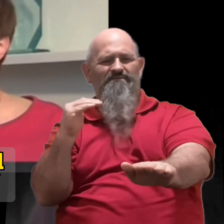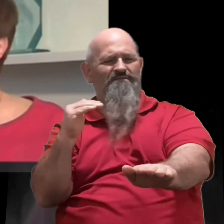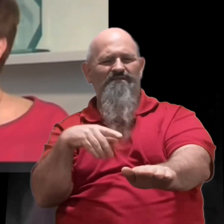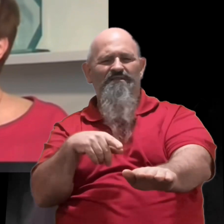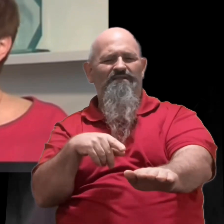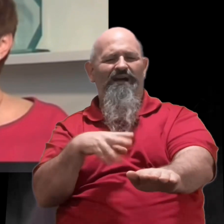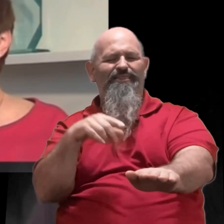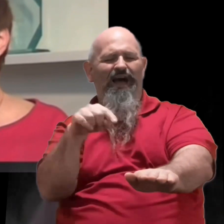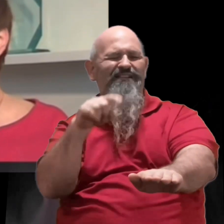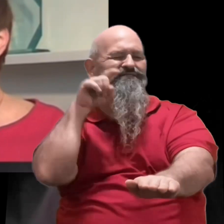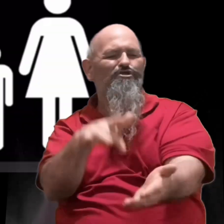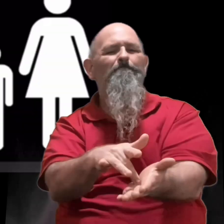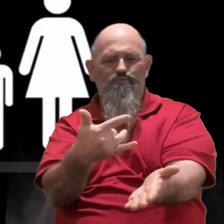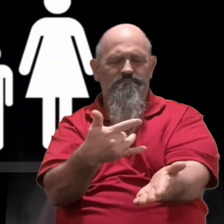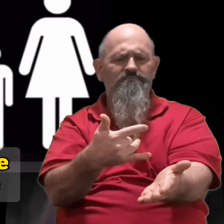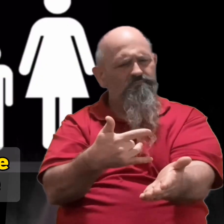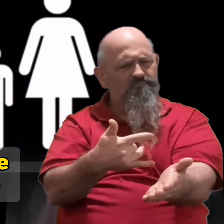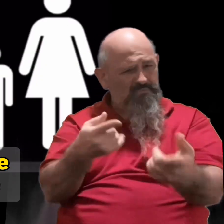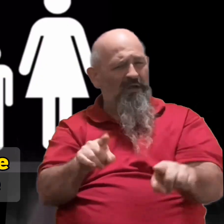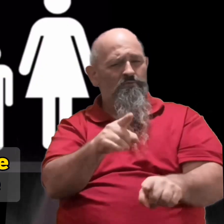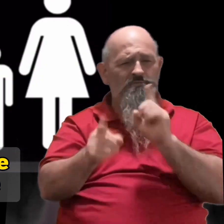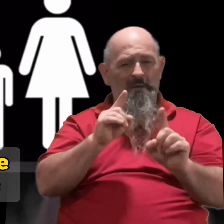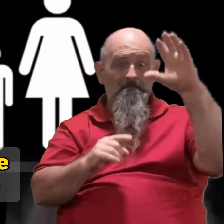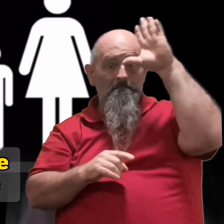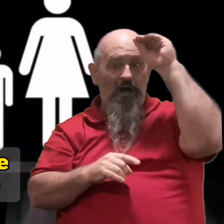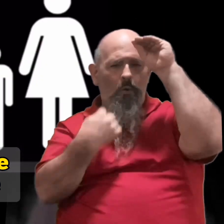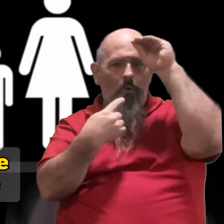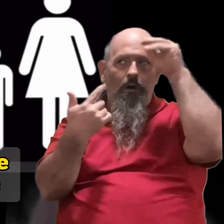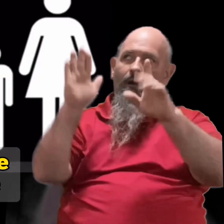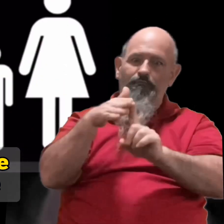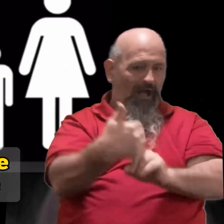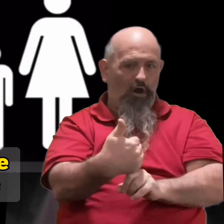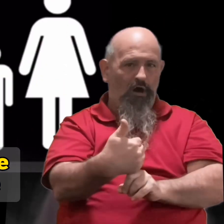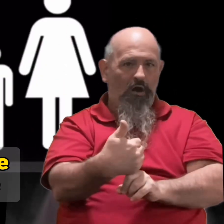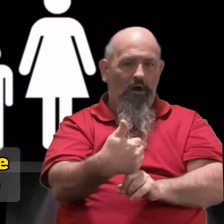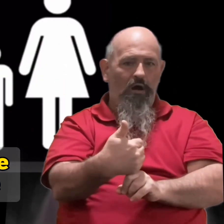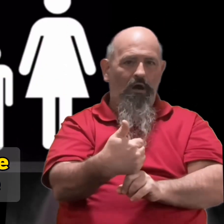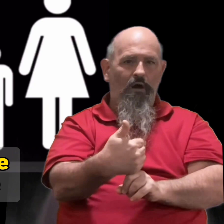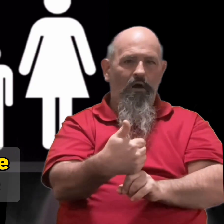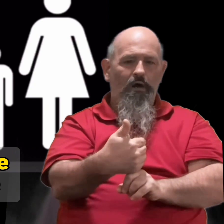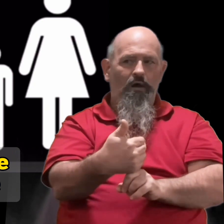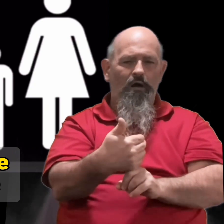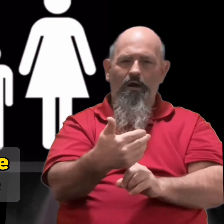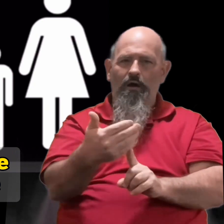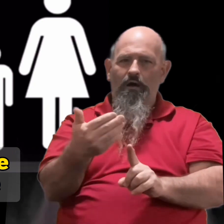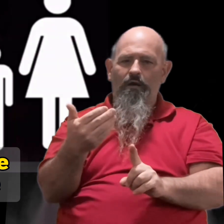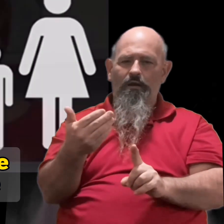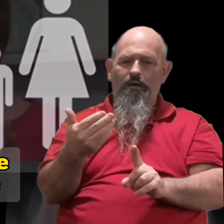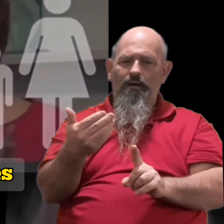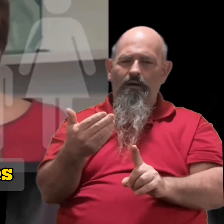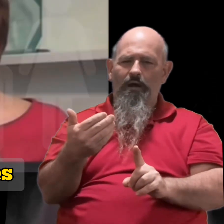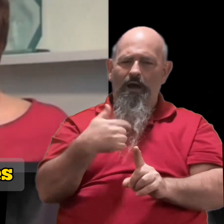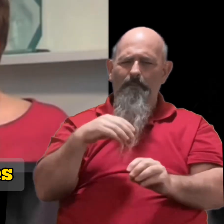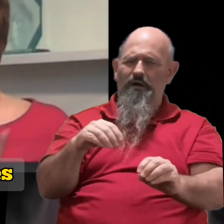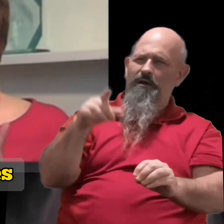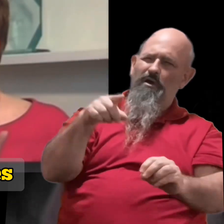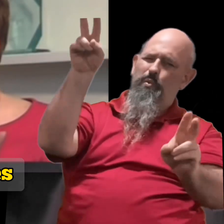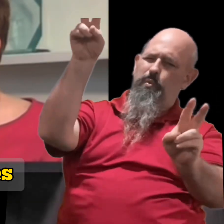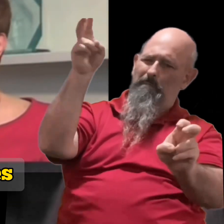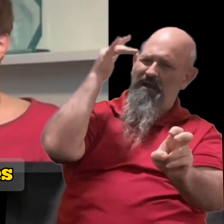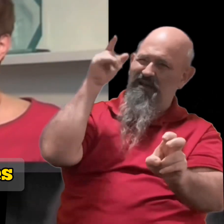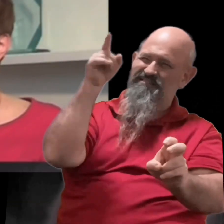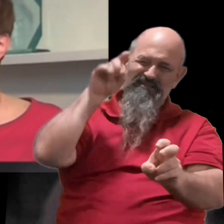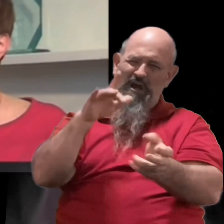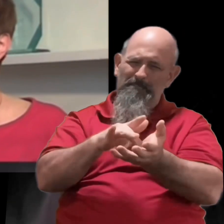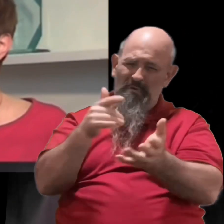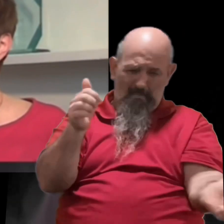child, then that's abuse. When you talk to these boys who have these affairs, and I put that in quotes because it's